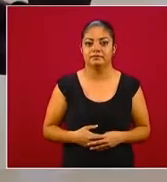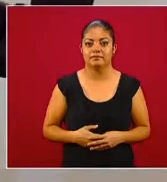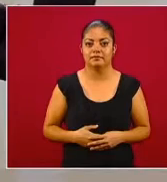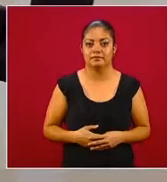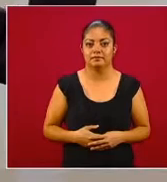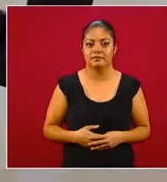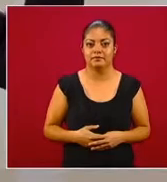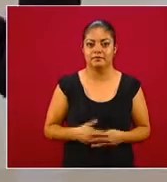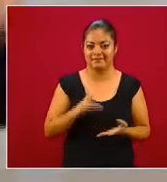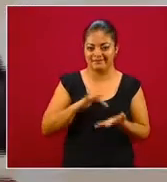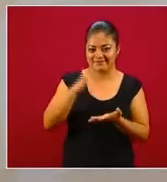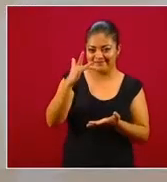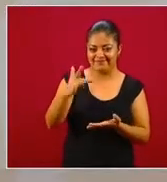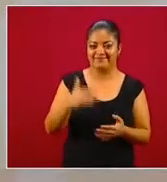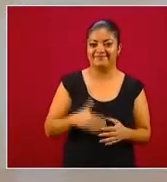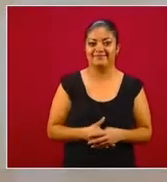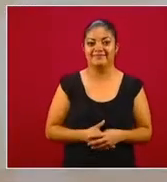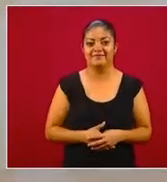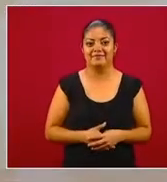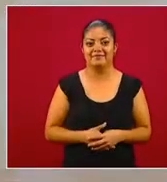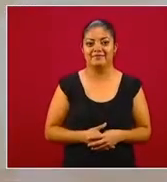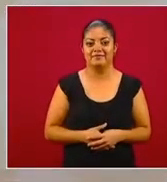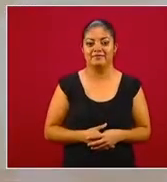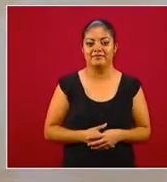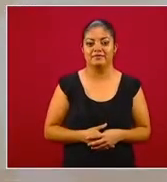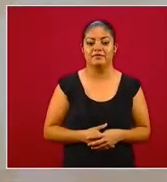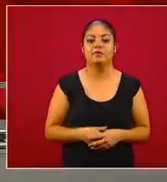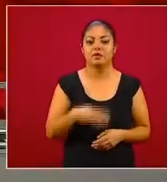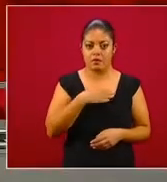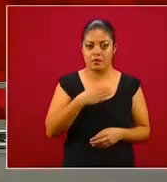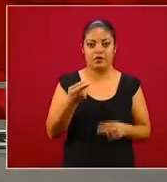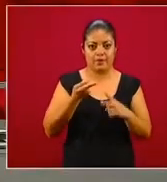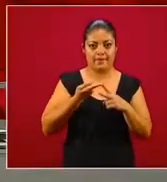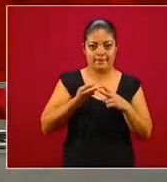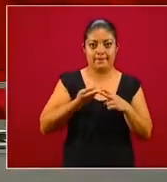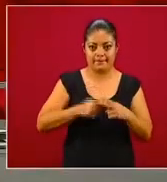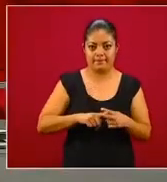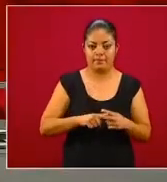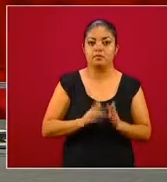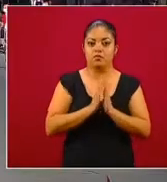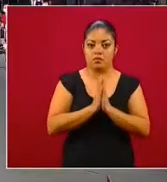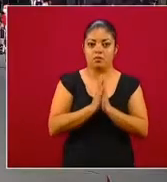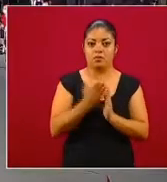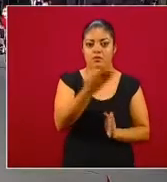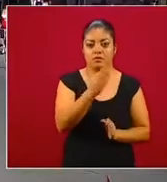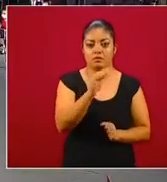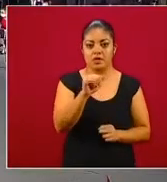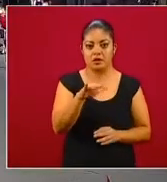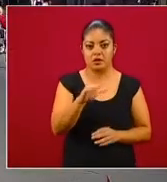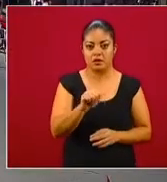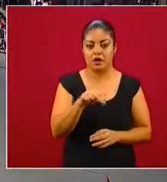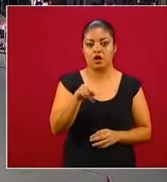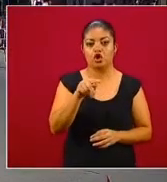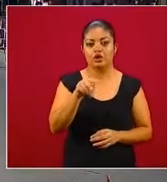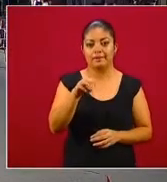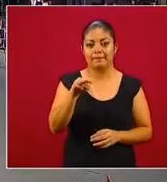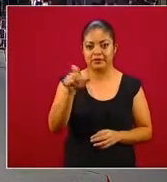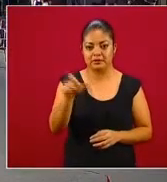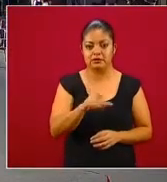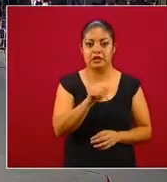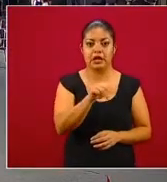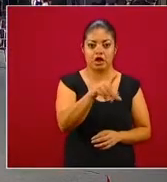Thank you. Gracias. Bueno, vamos a Okay, empezar. let's start. Por favor, Bianca Aguirre, con Notimex.